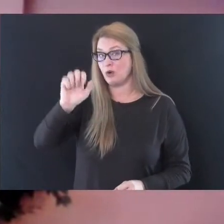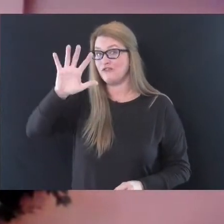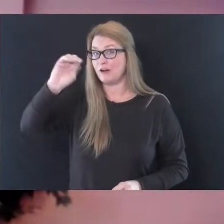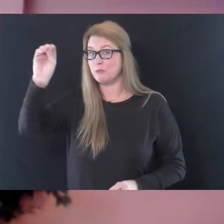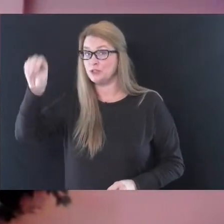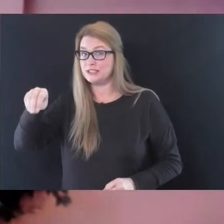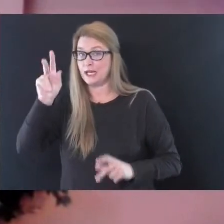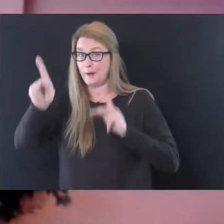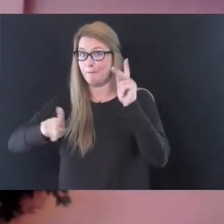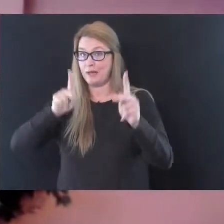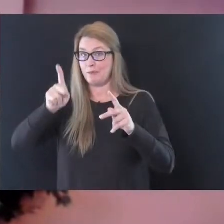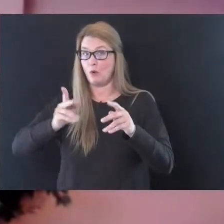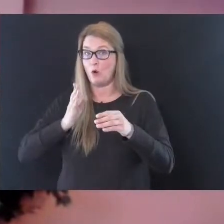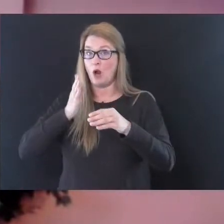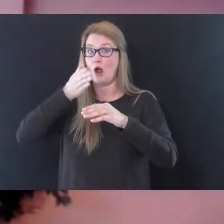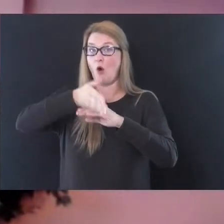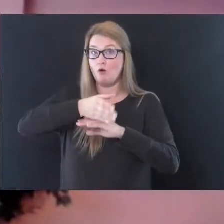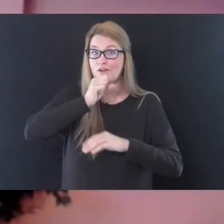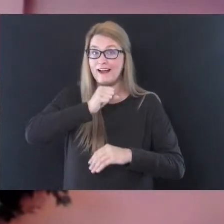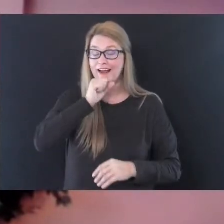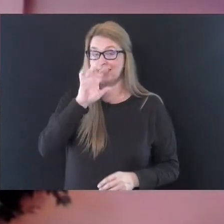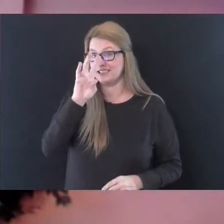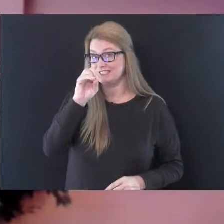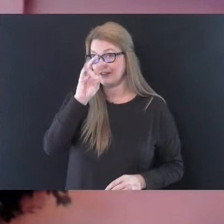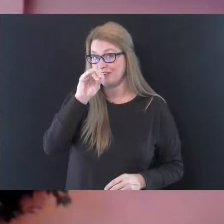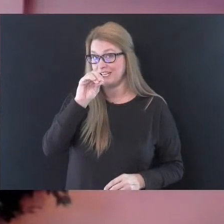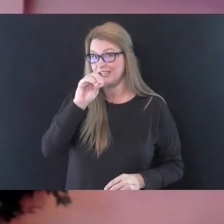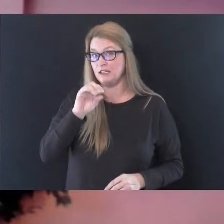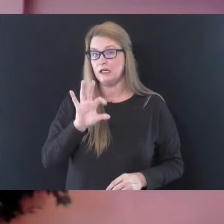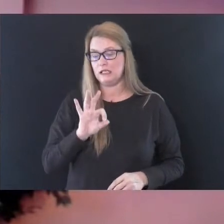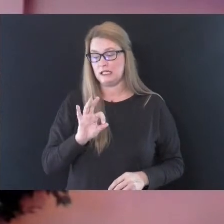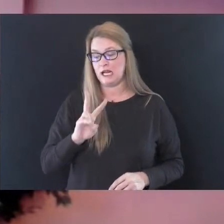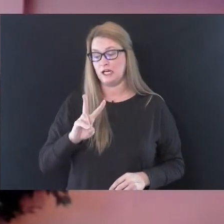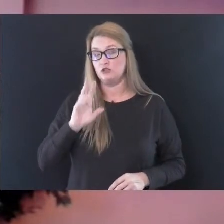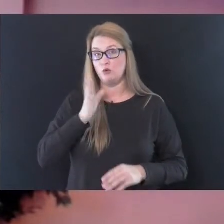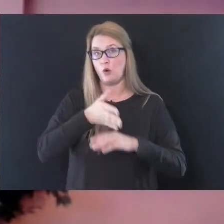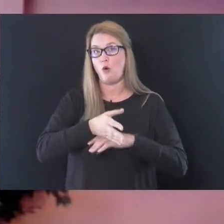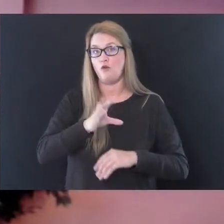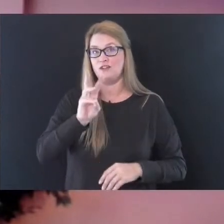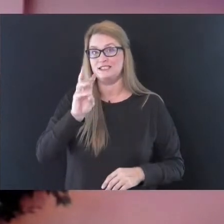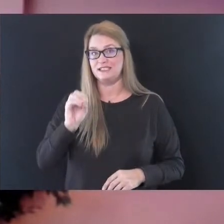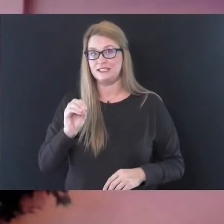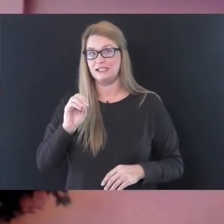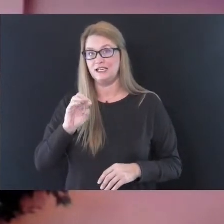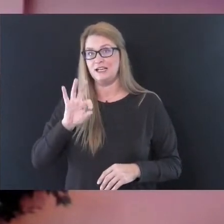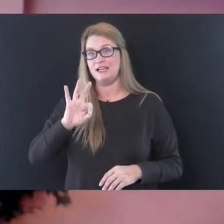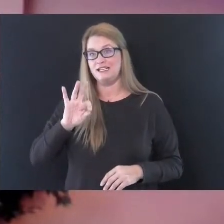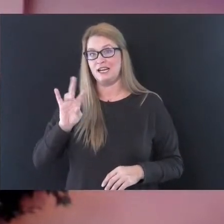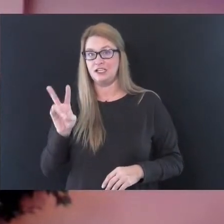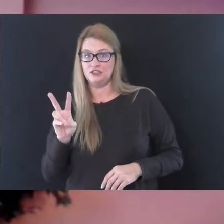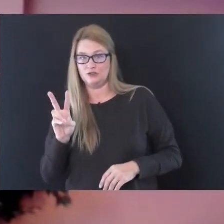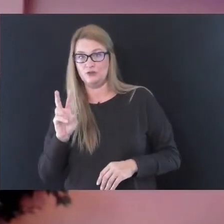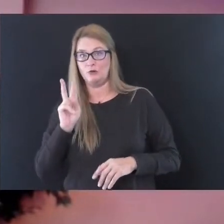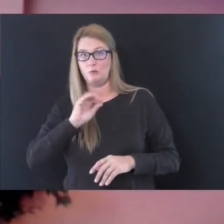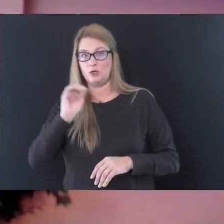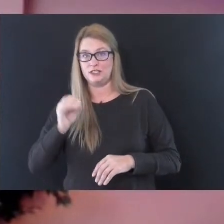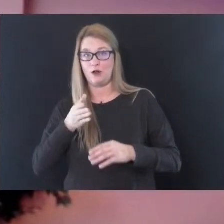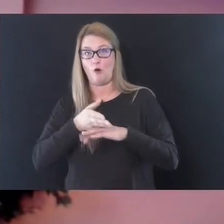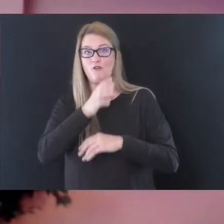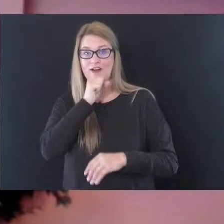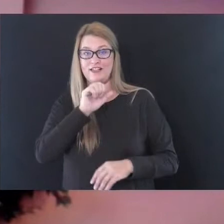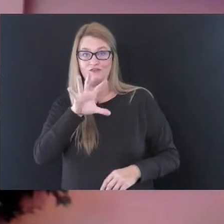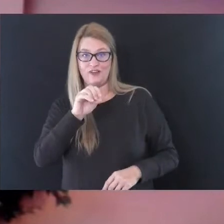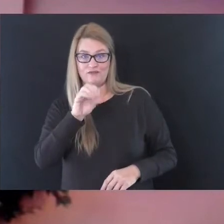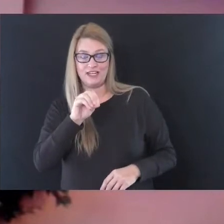77.5% of people are over 70. 92% are over 60, 97% are over 50, and